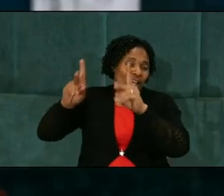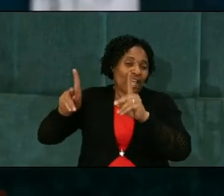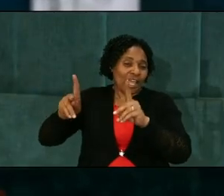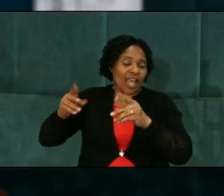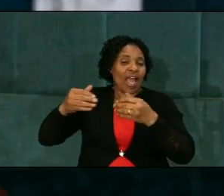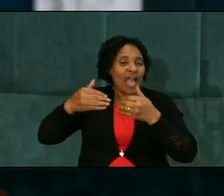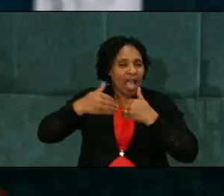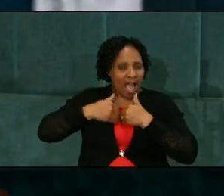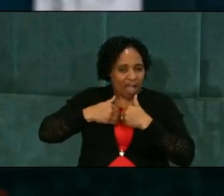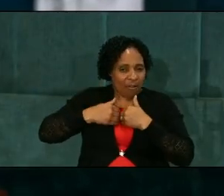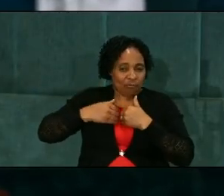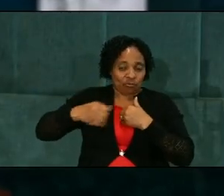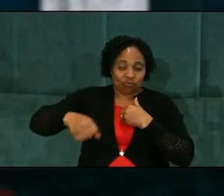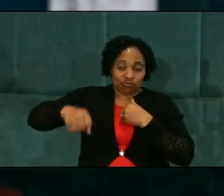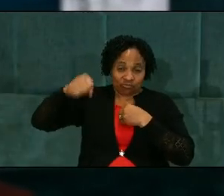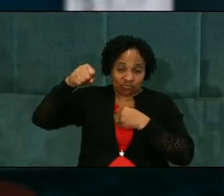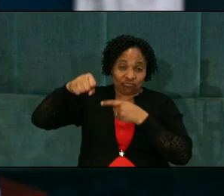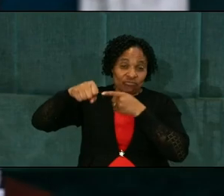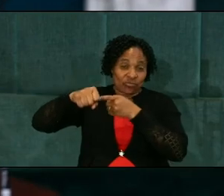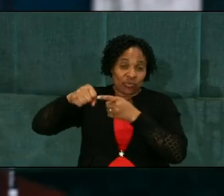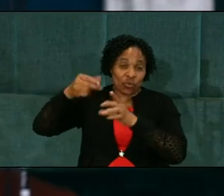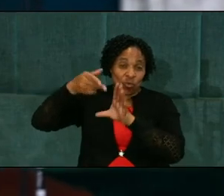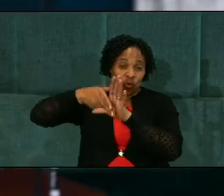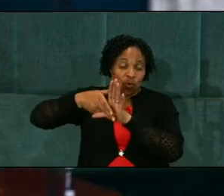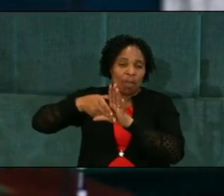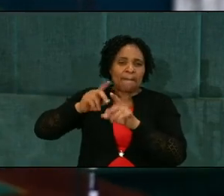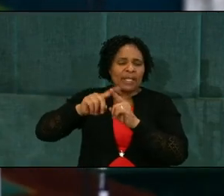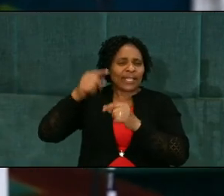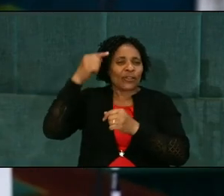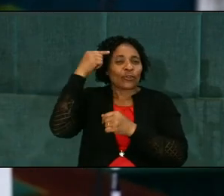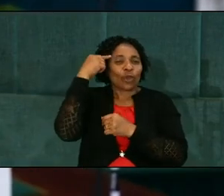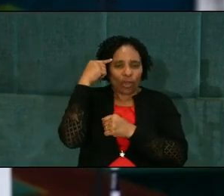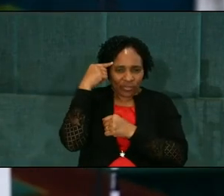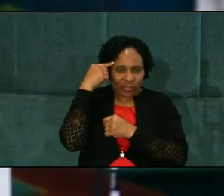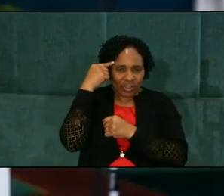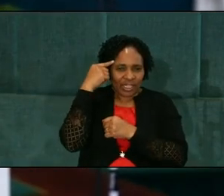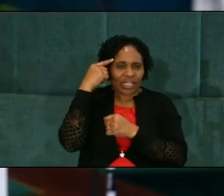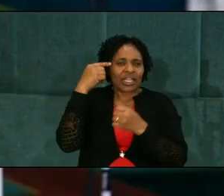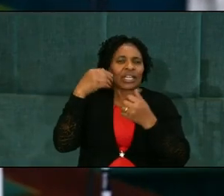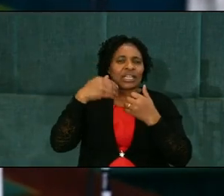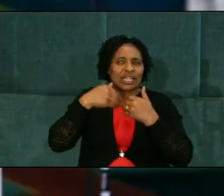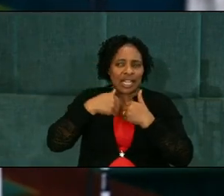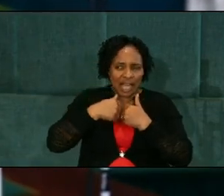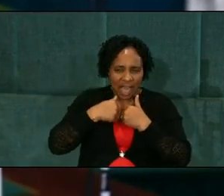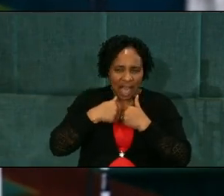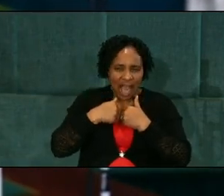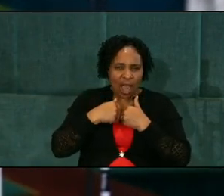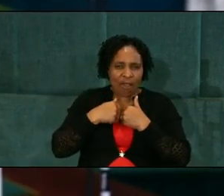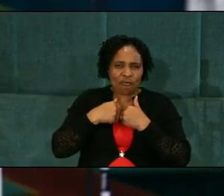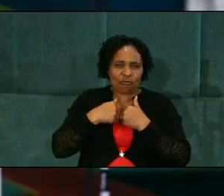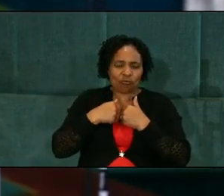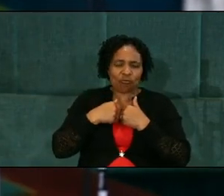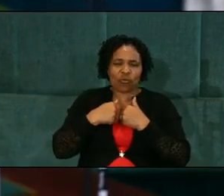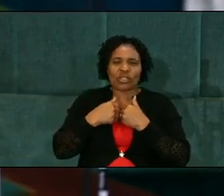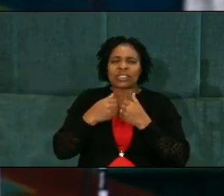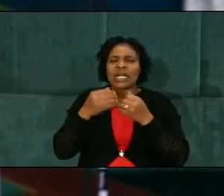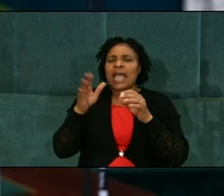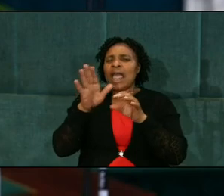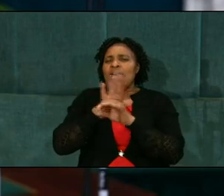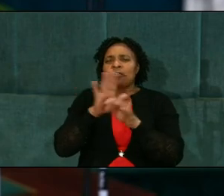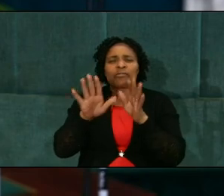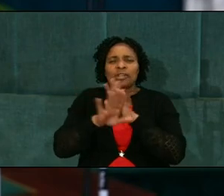lamp. And because my lamp is giving some light, they thought they had a false sense